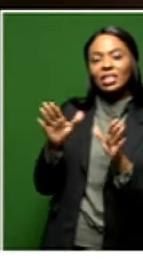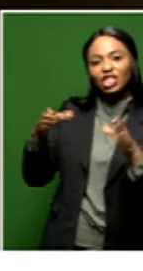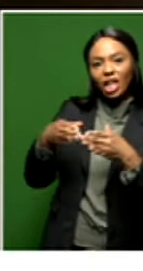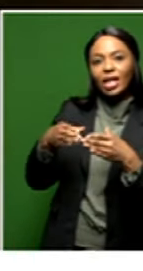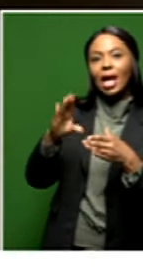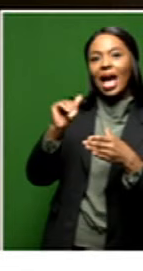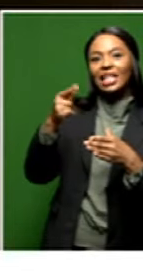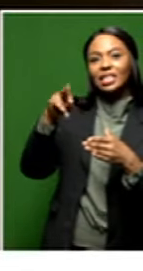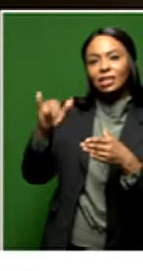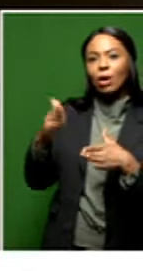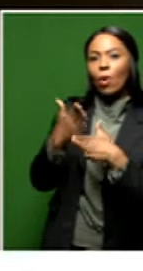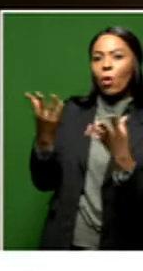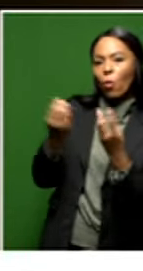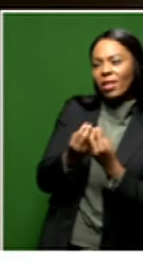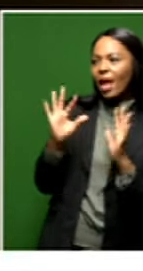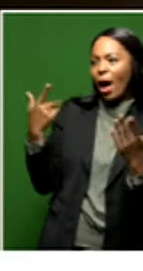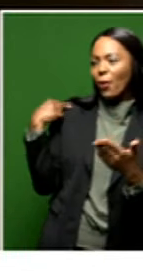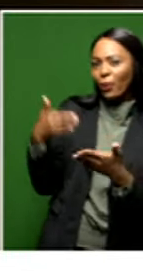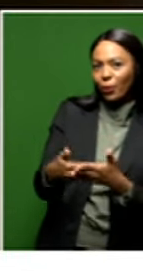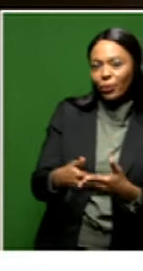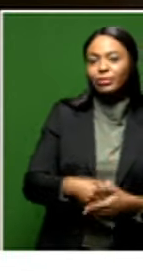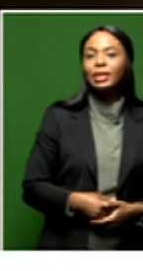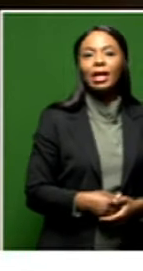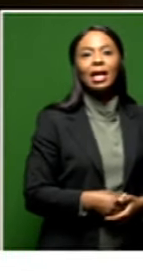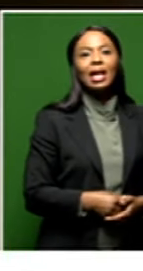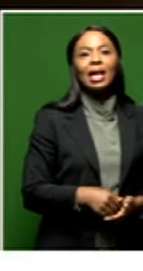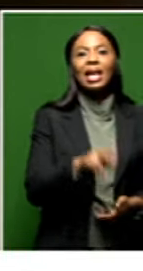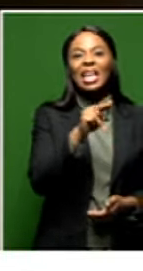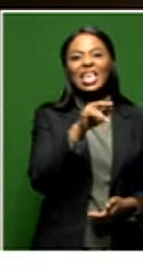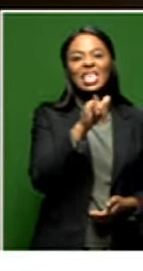him? Yeah, I think Yeti